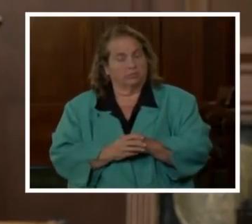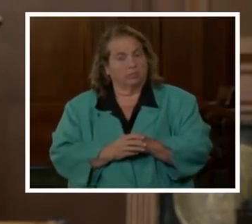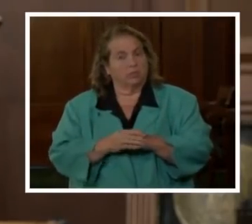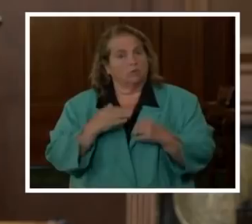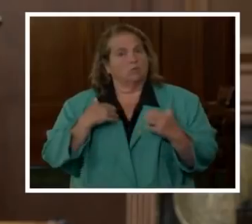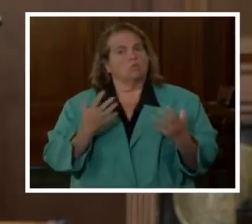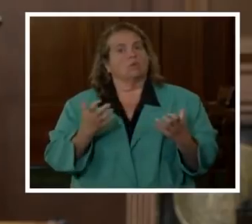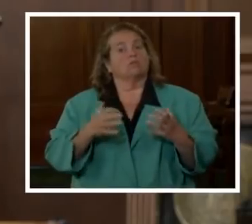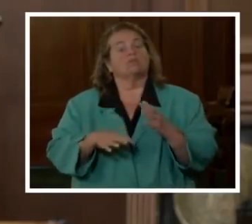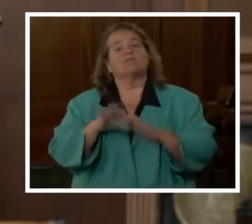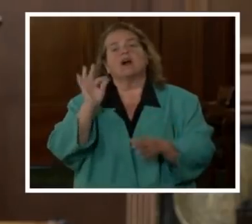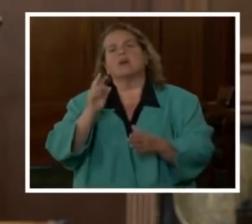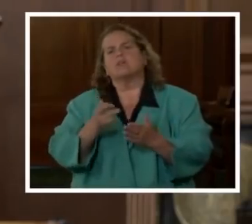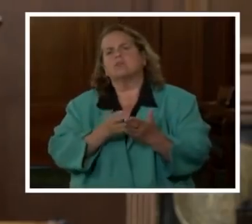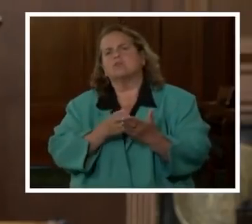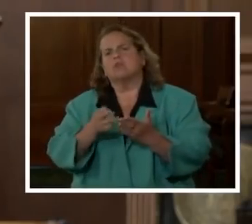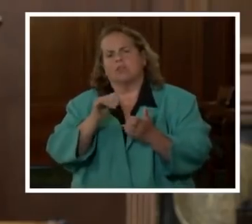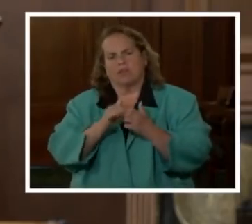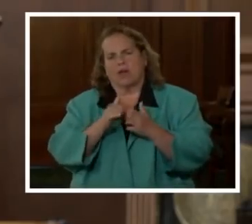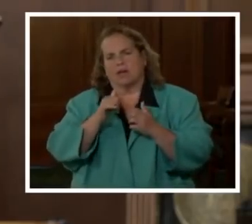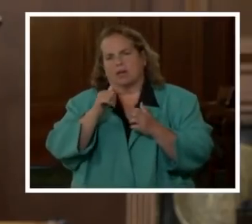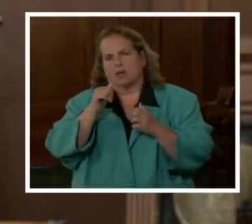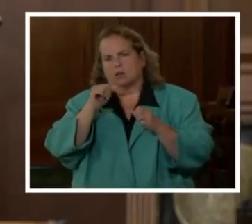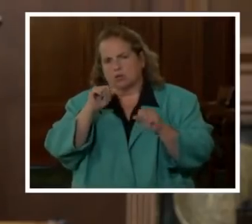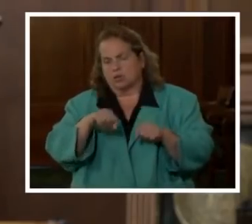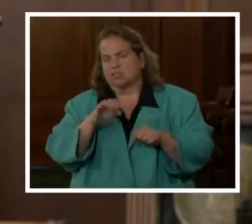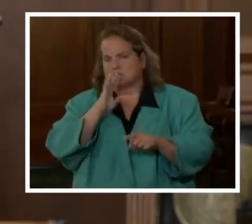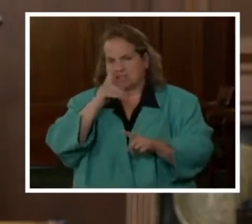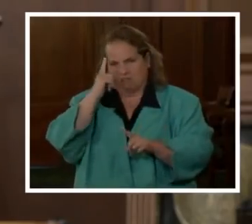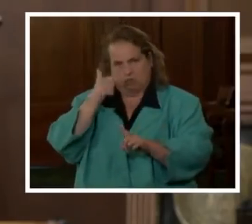Wanting to find the truth in a way that spoke for itself,